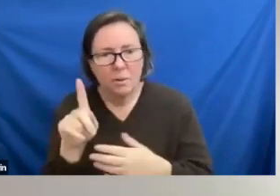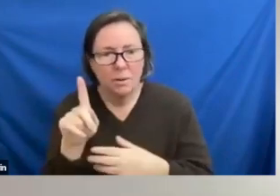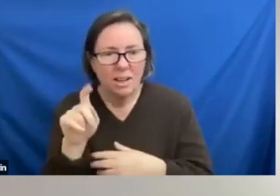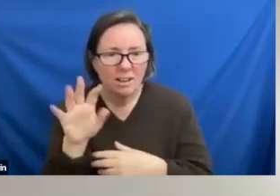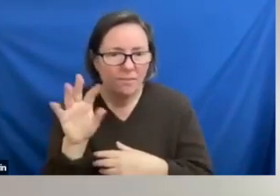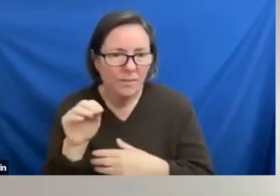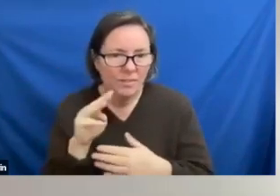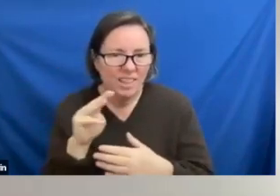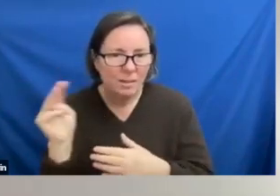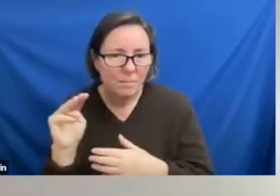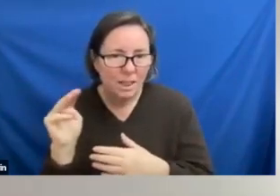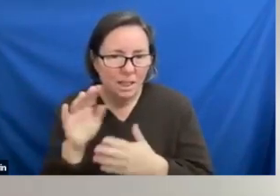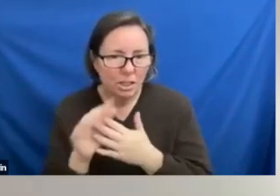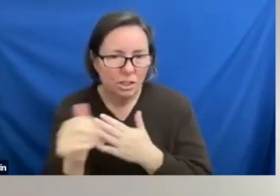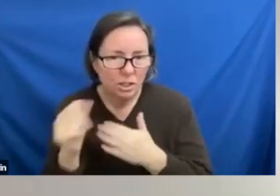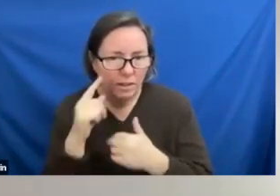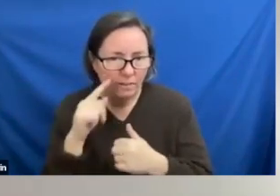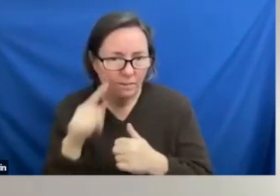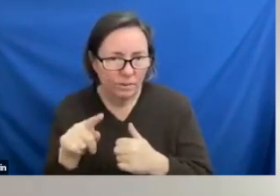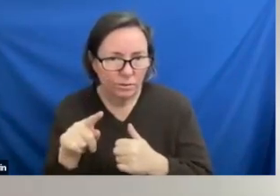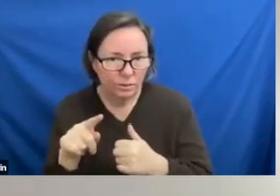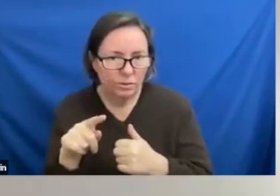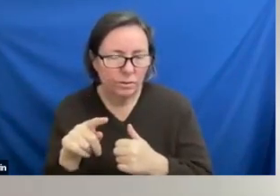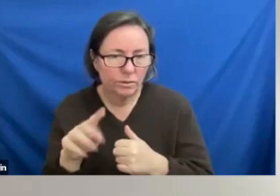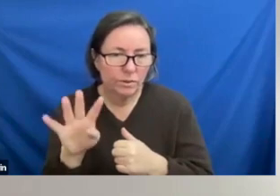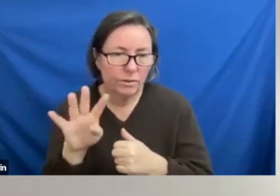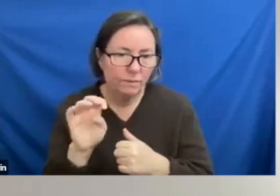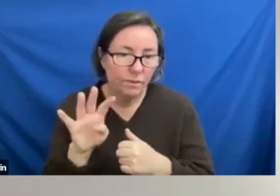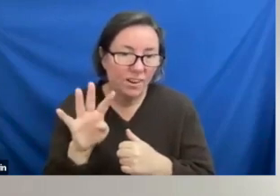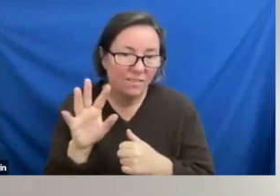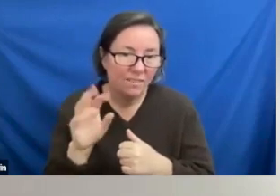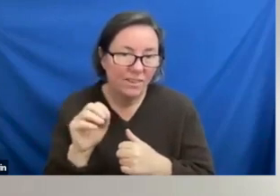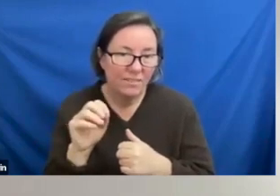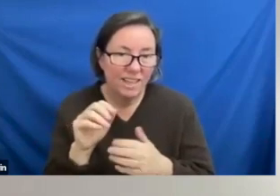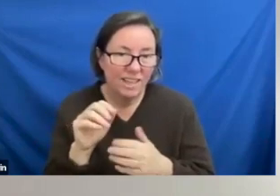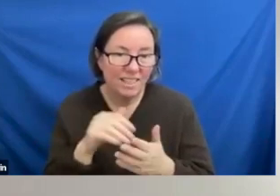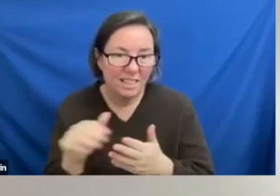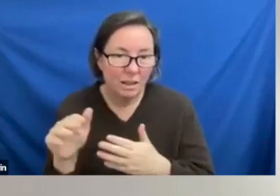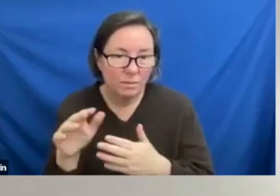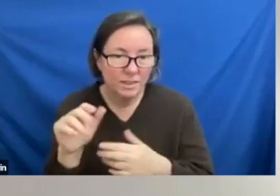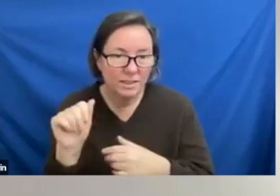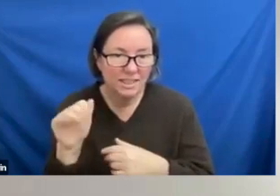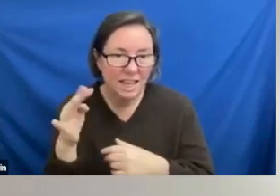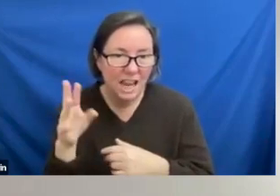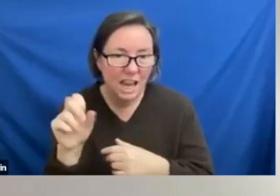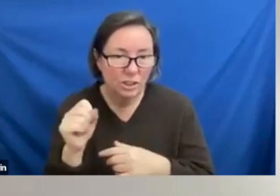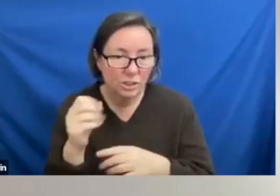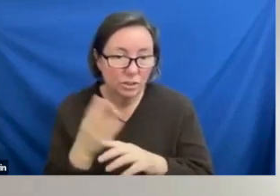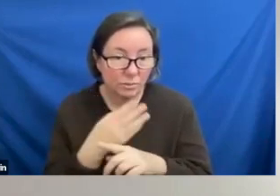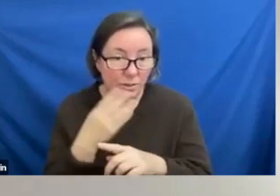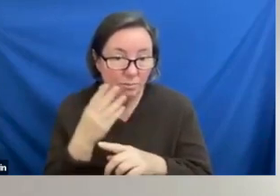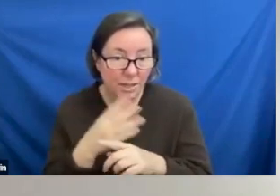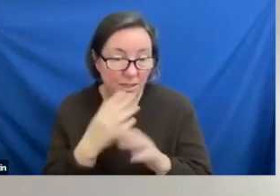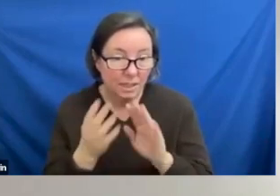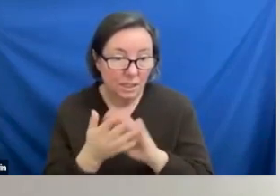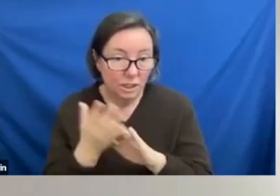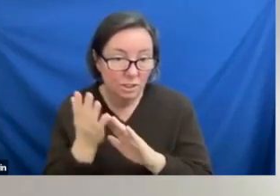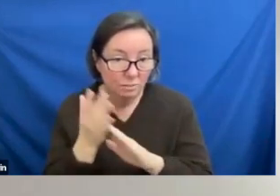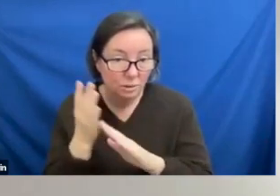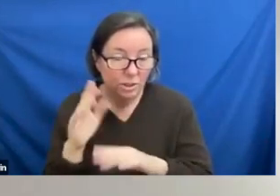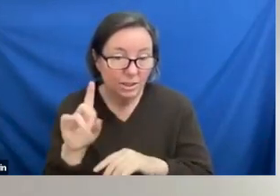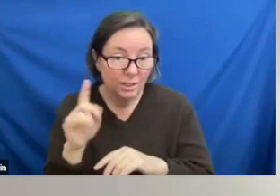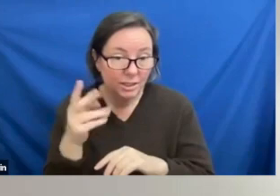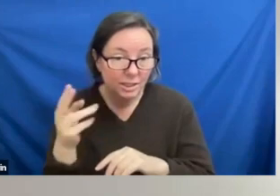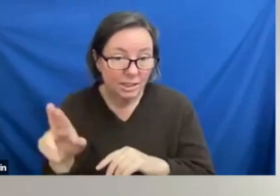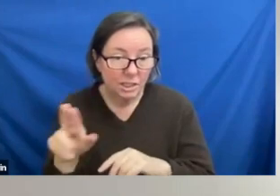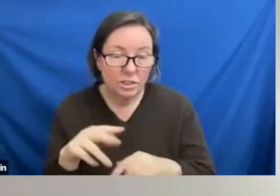million for the 450,000 acres that we maintain and operate, the 2,000